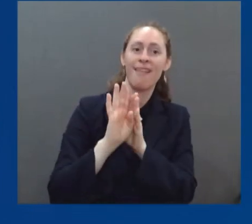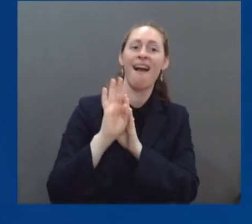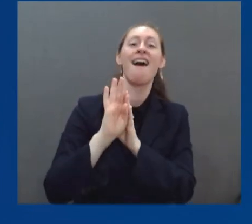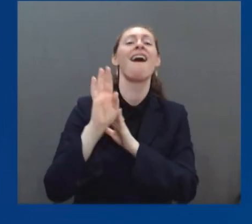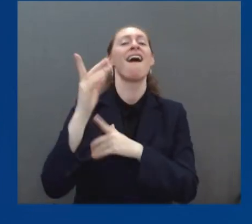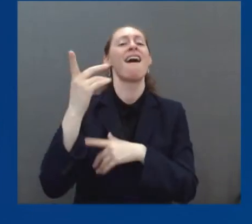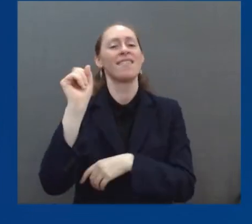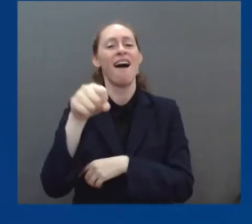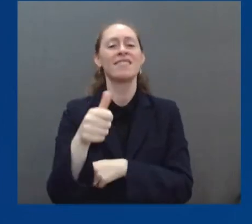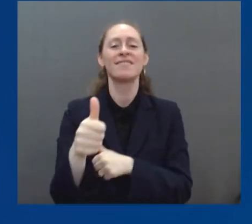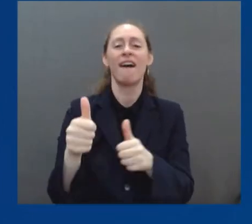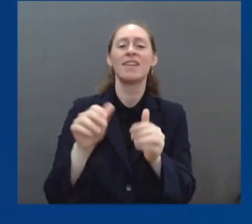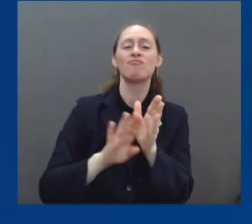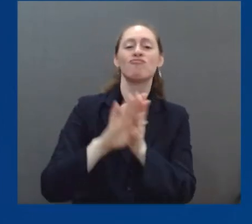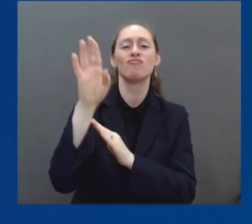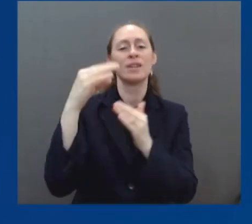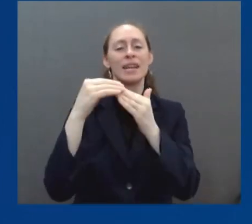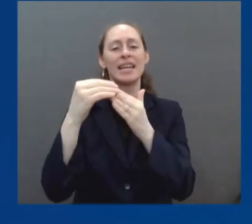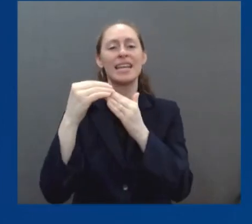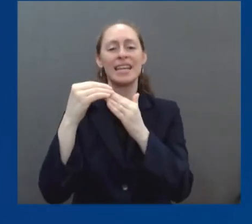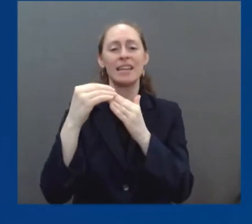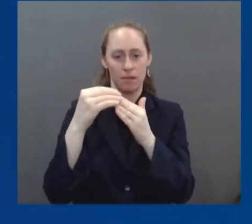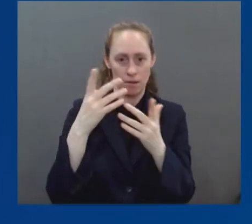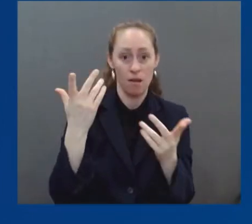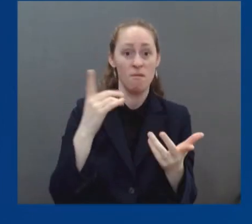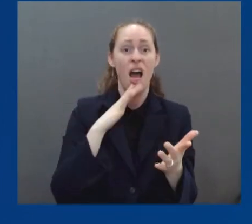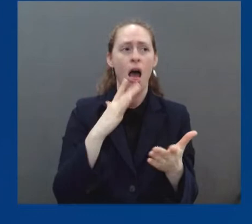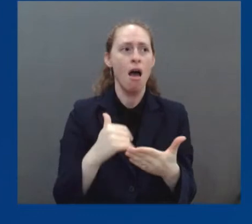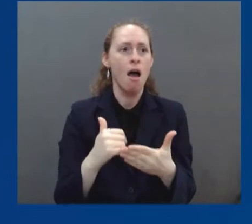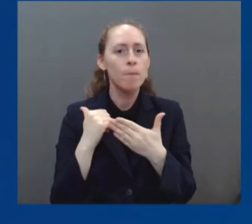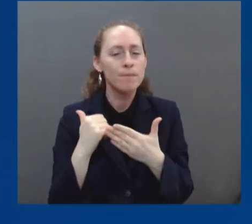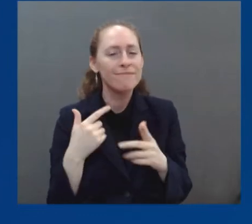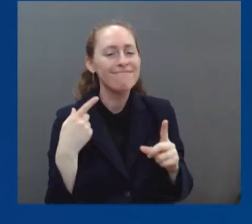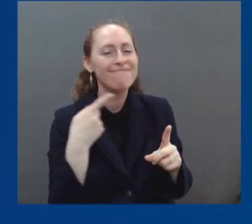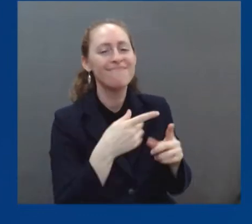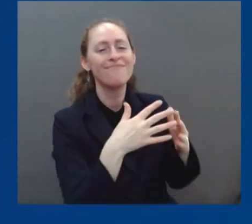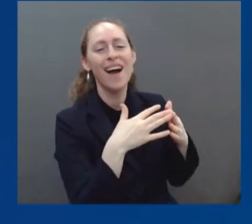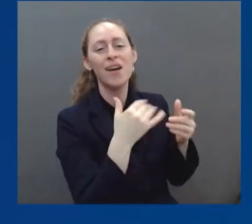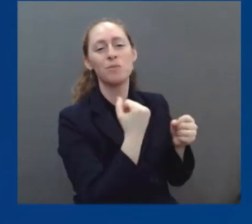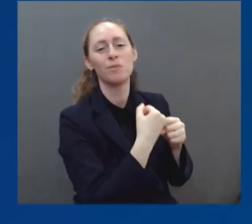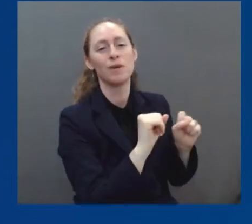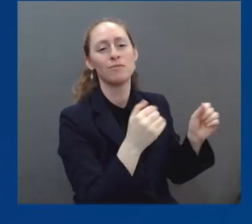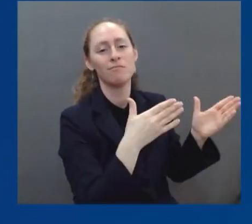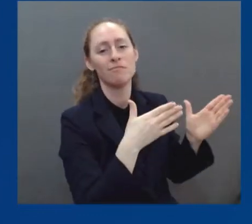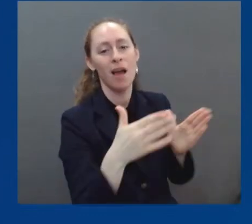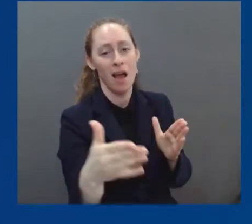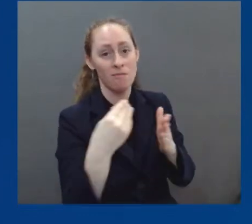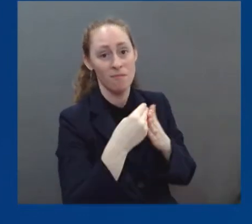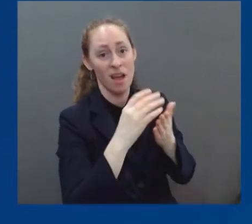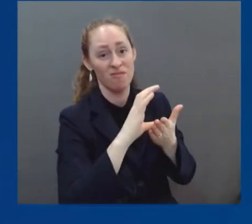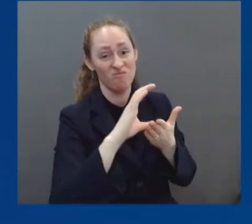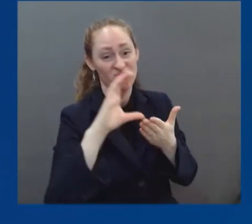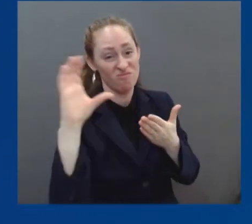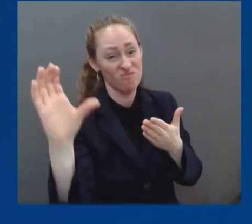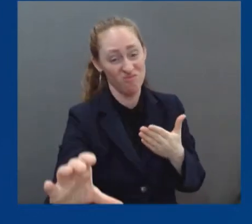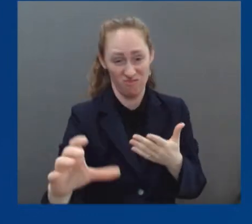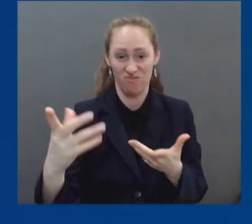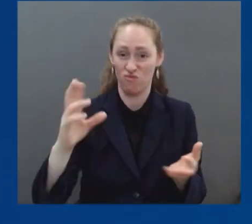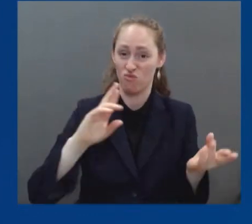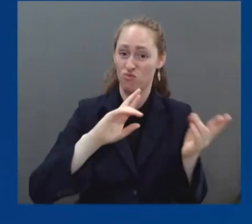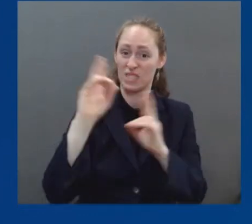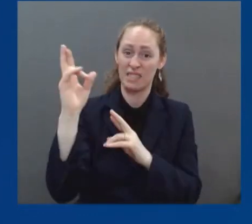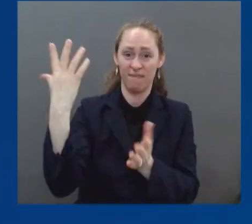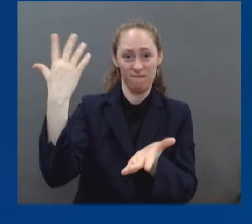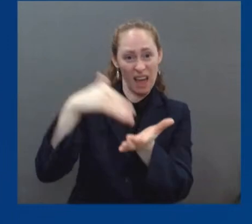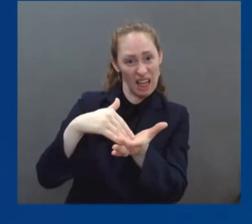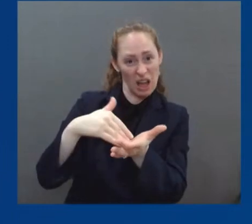anticipated to fund up to 5,000 positions over the next 5 years. This week, AmeriCorps will award over